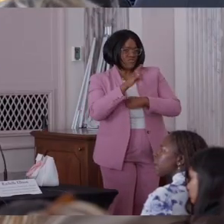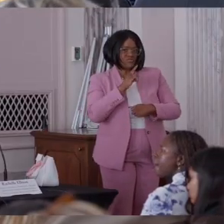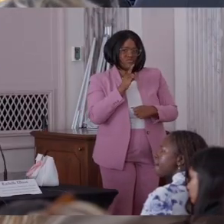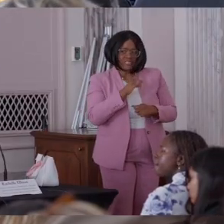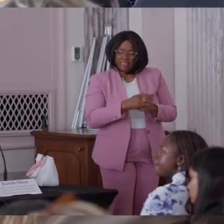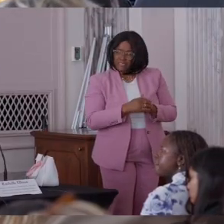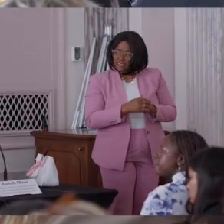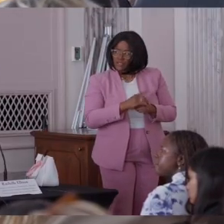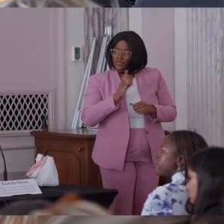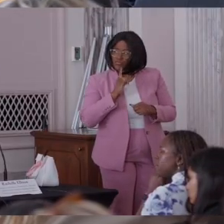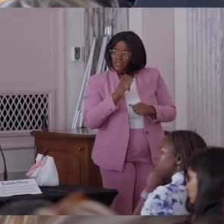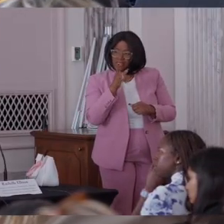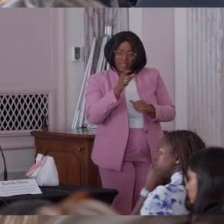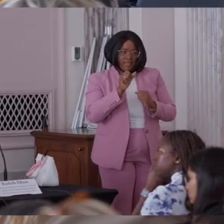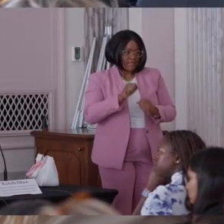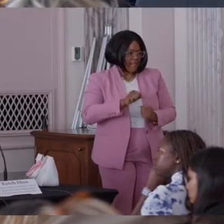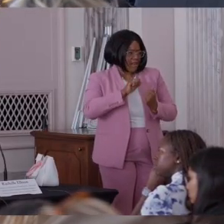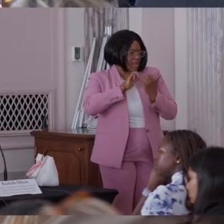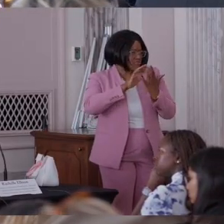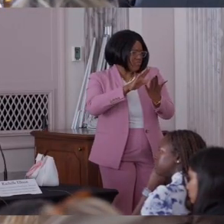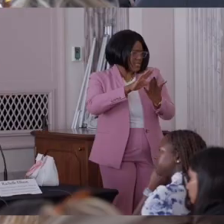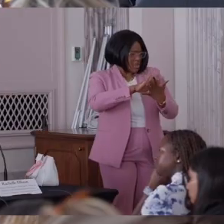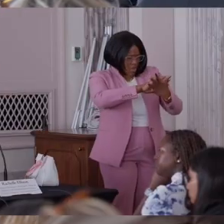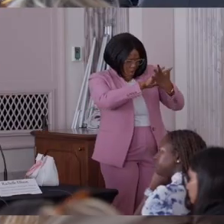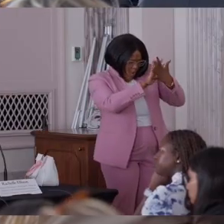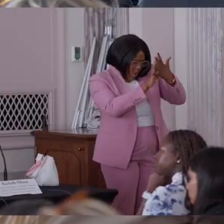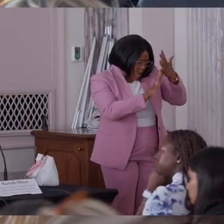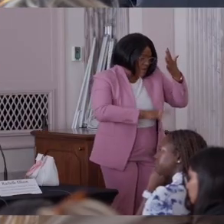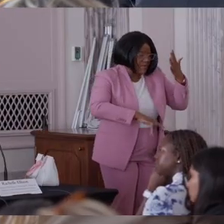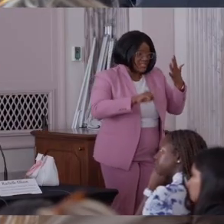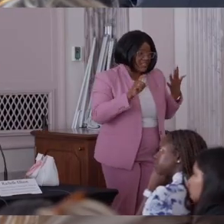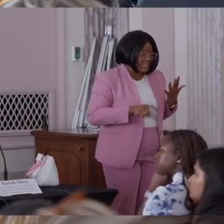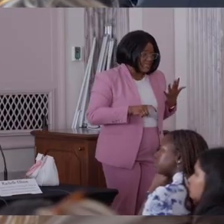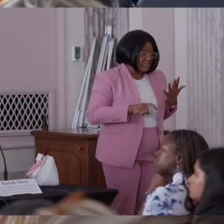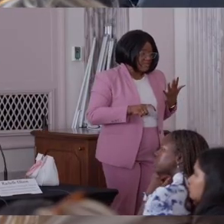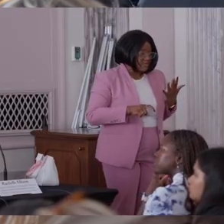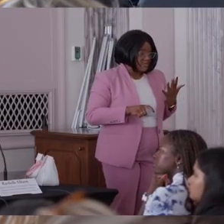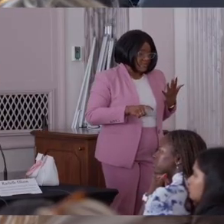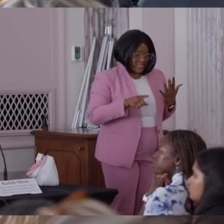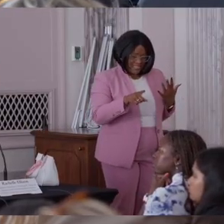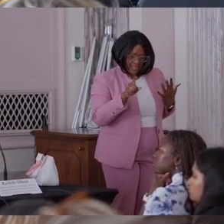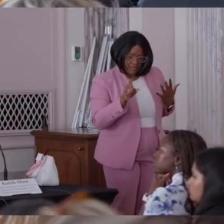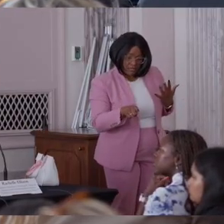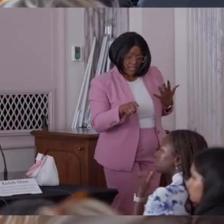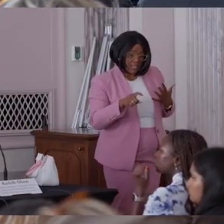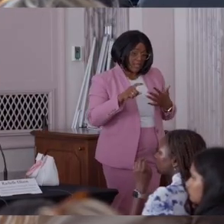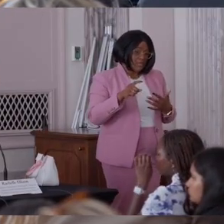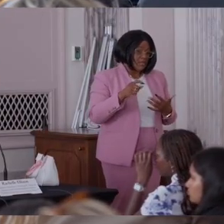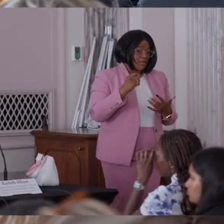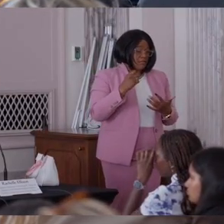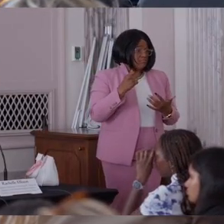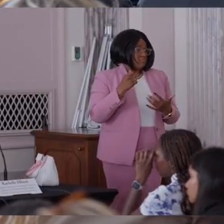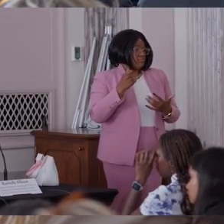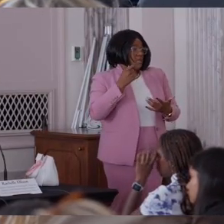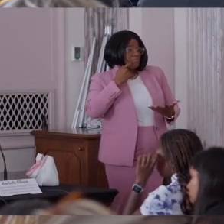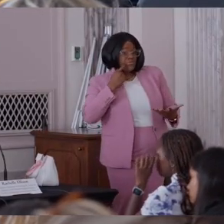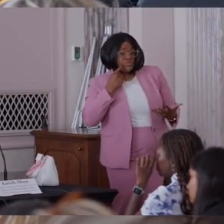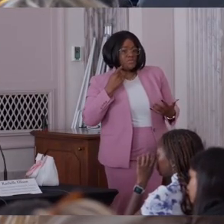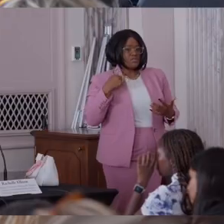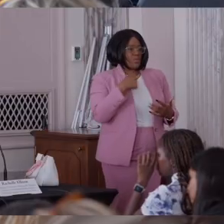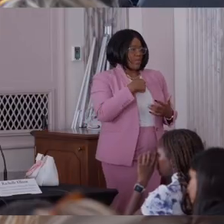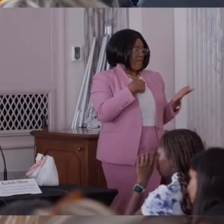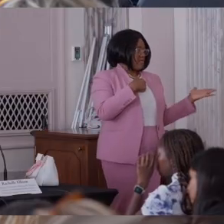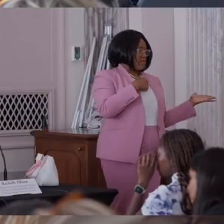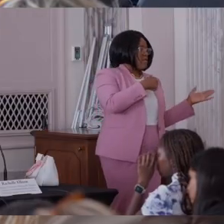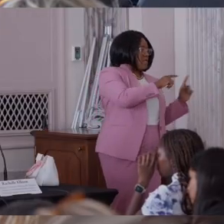teams, so they really can address all kinds of needs. If somebody has a co-occurring substance use disorder, we have somebody on the team that